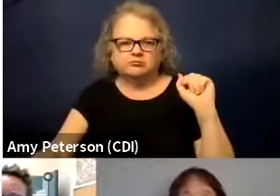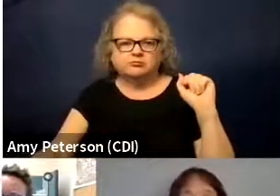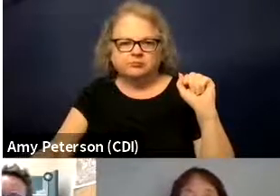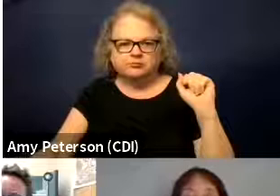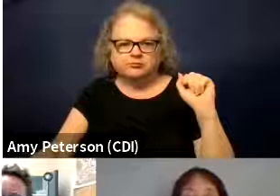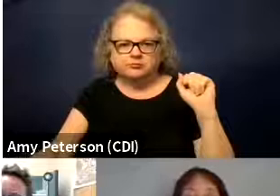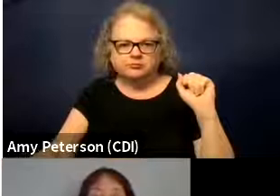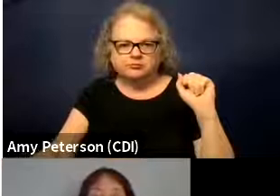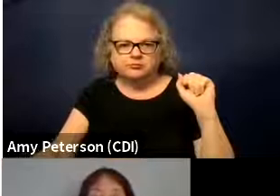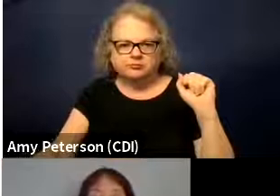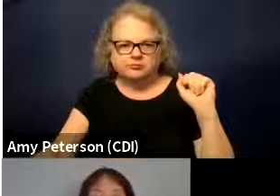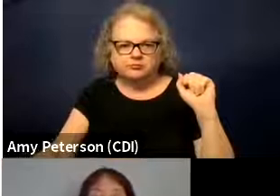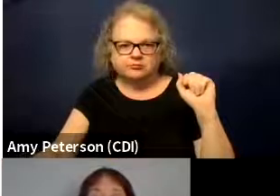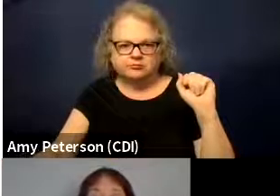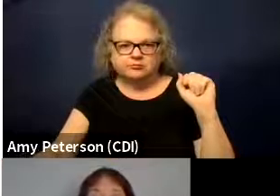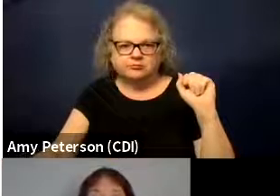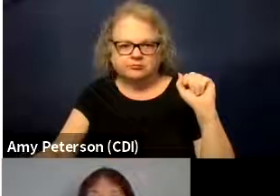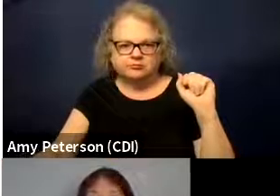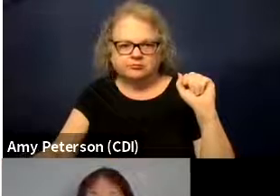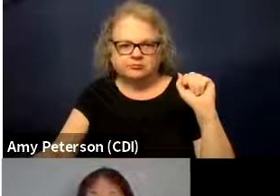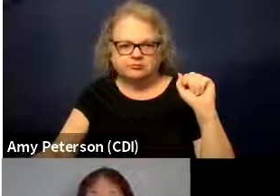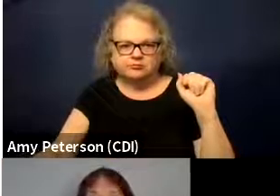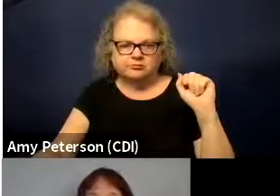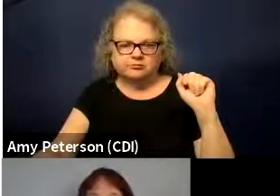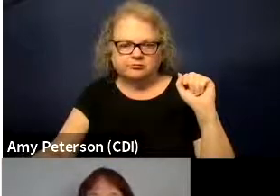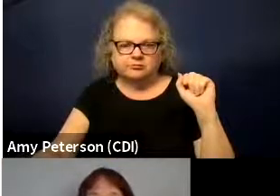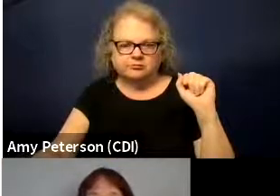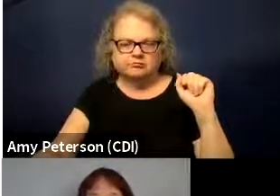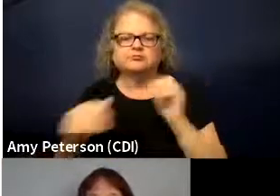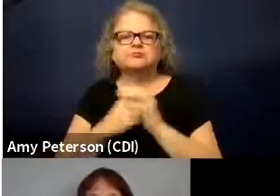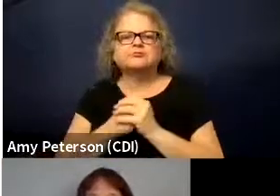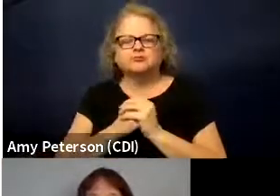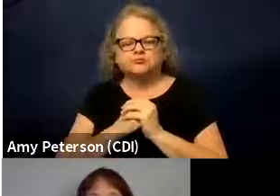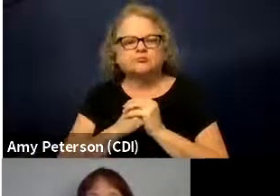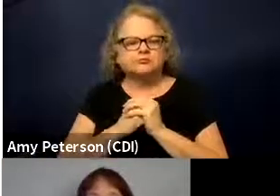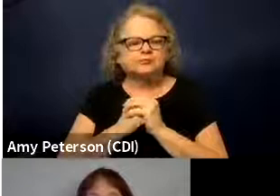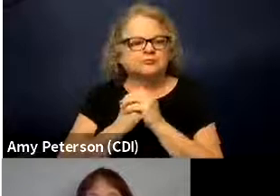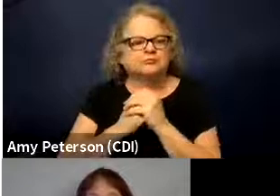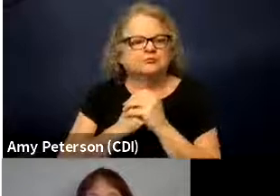I am the Assistant State Epidemiologist for South Carolina DHEC.